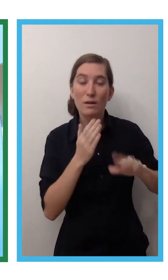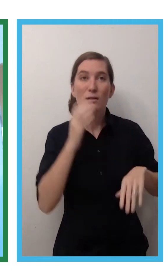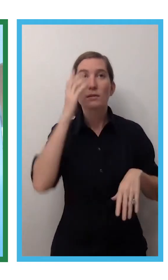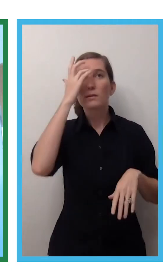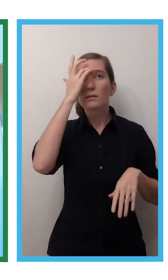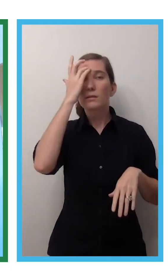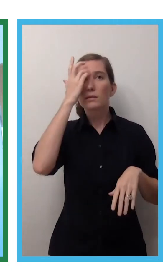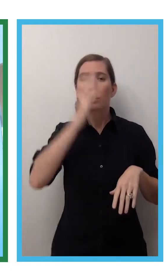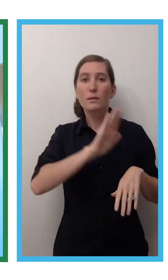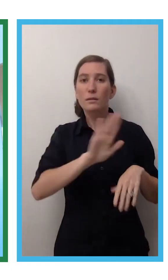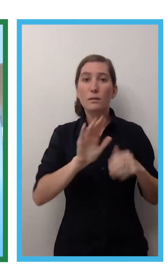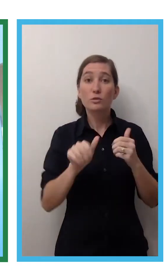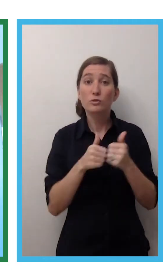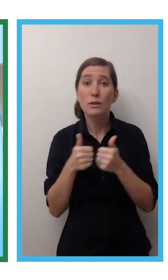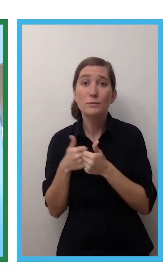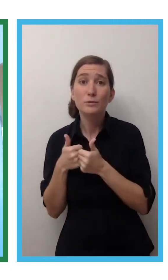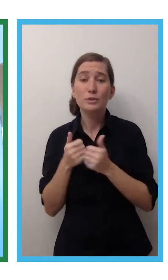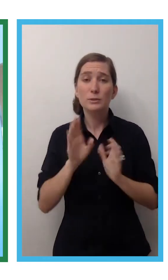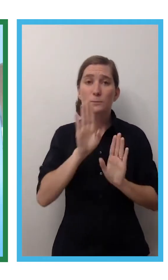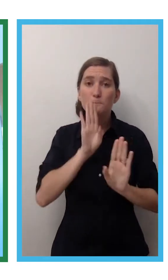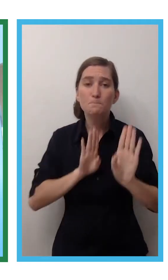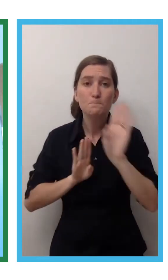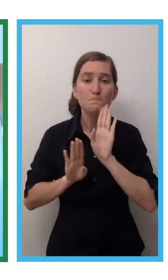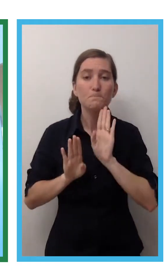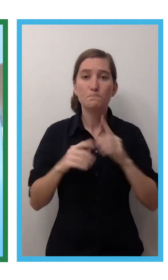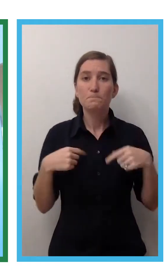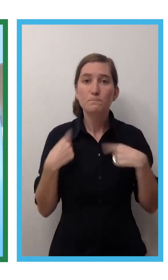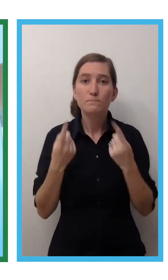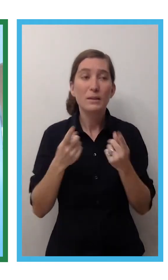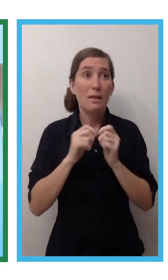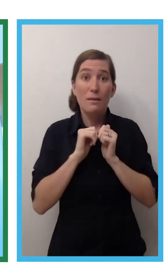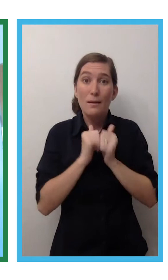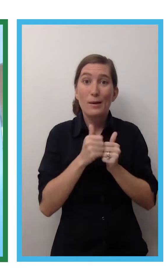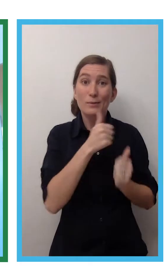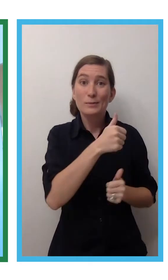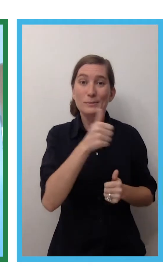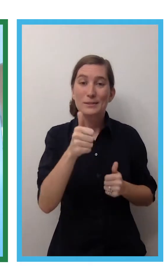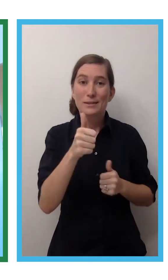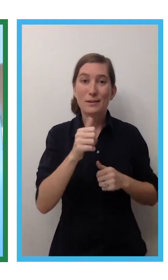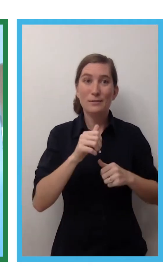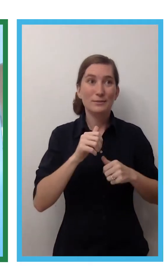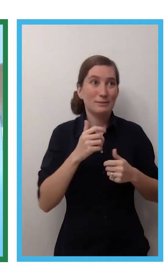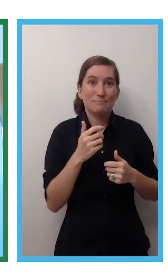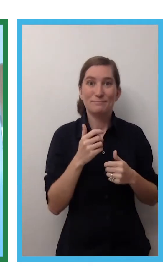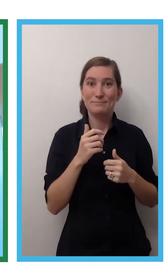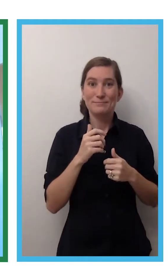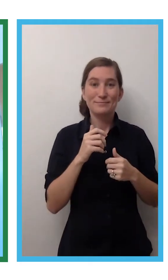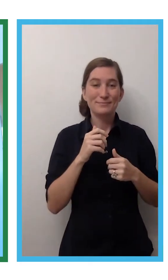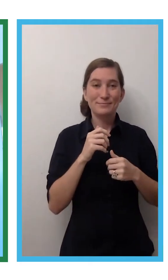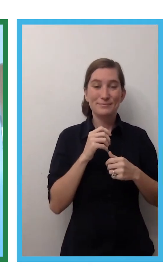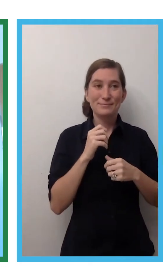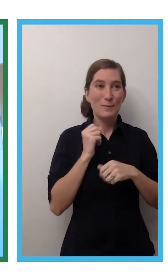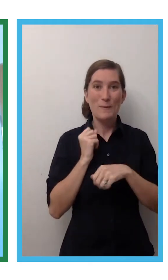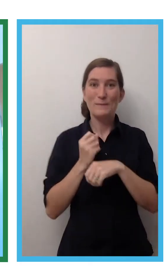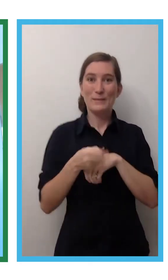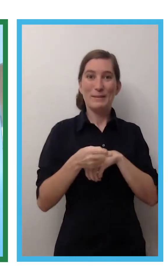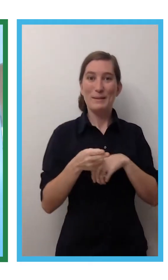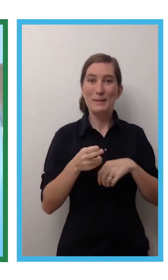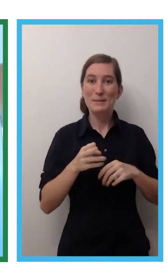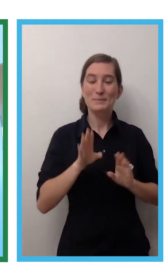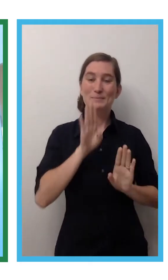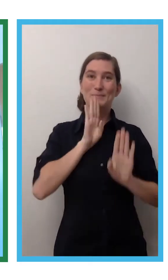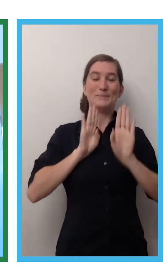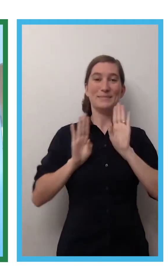they overcame them, what resources did they use. And it's going to be really cool, because we're going to be able to